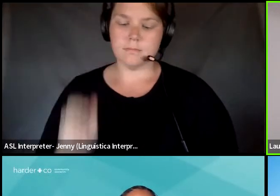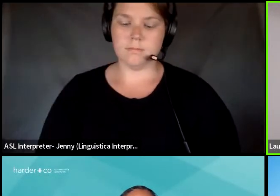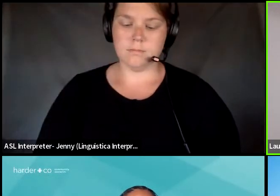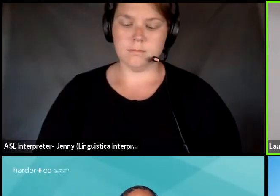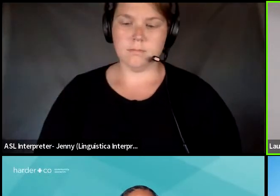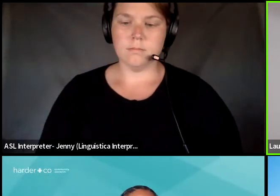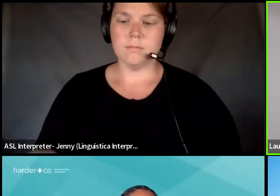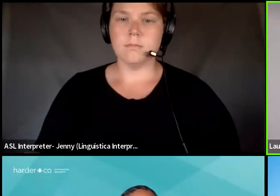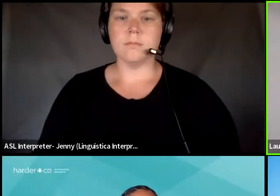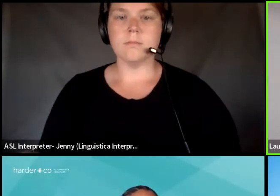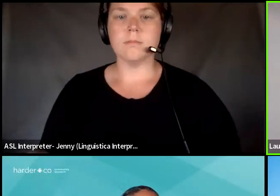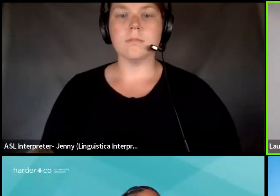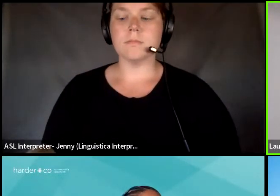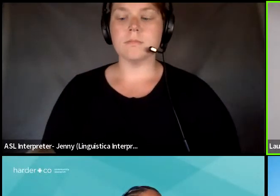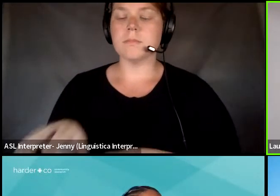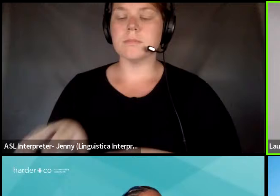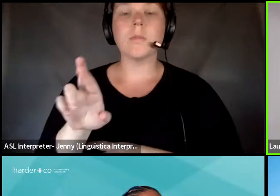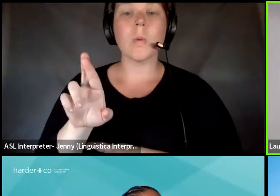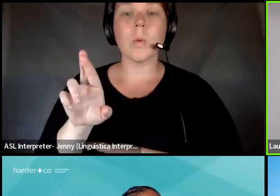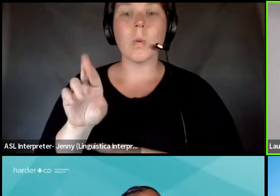So I'm gonna make you co-host.